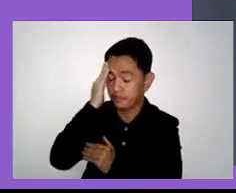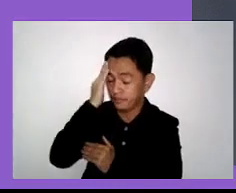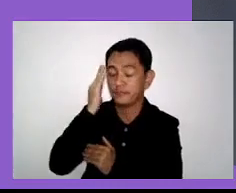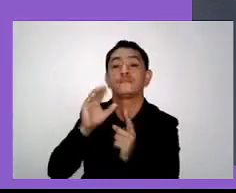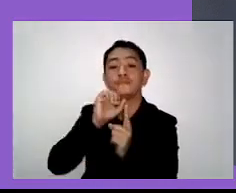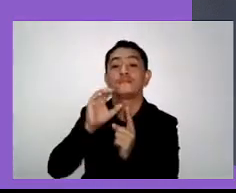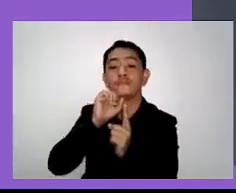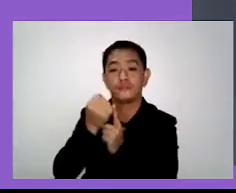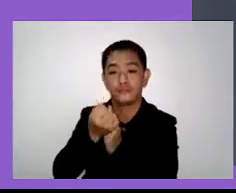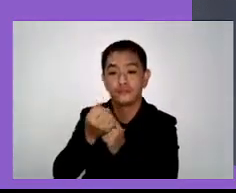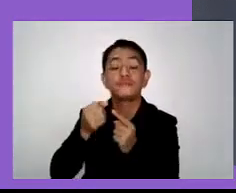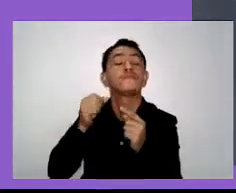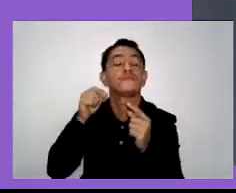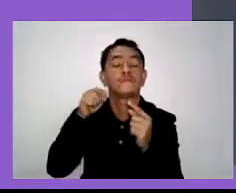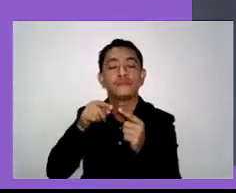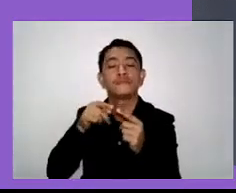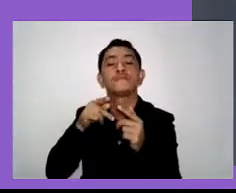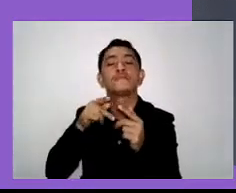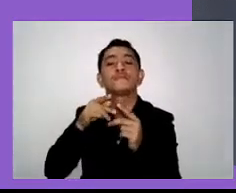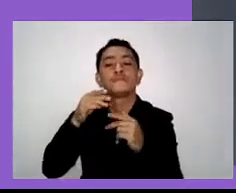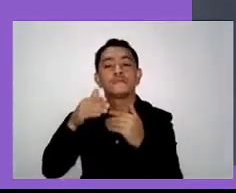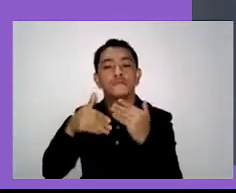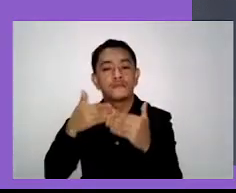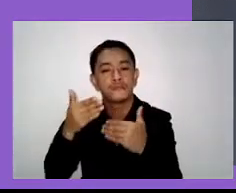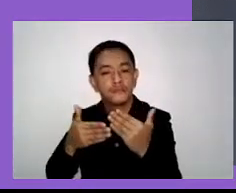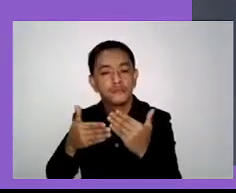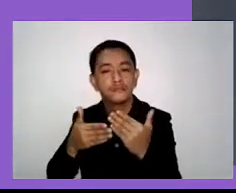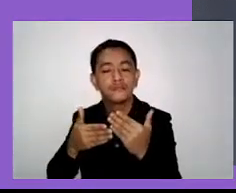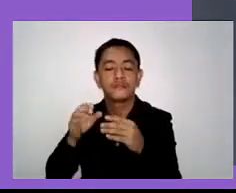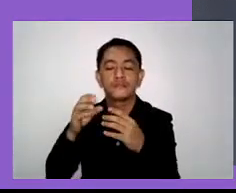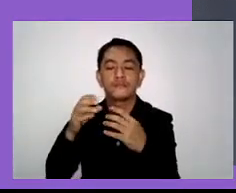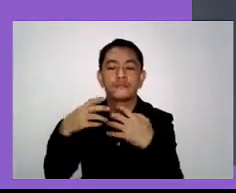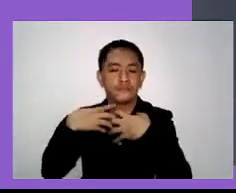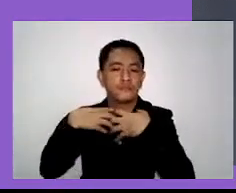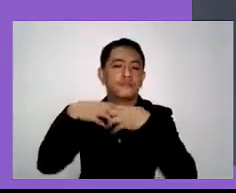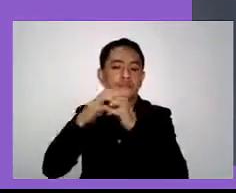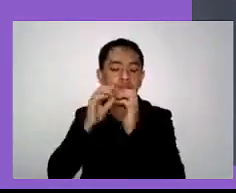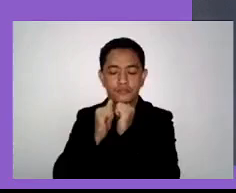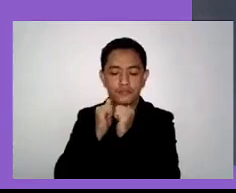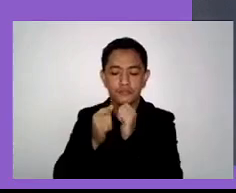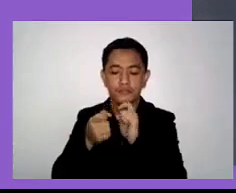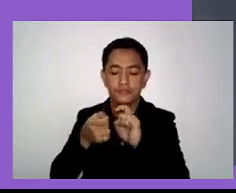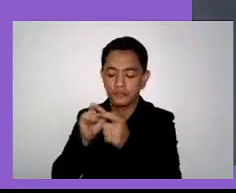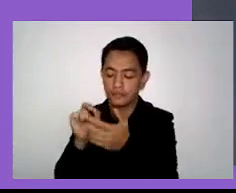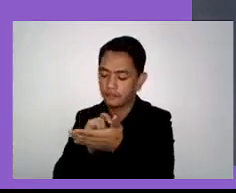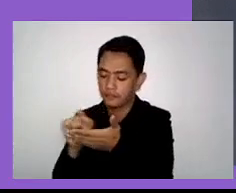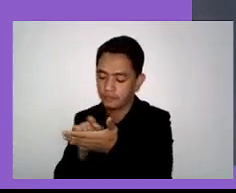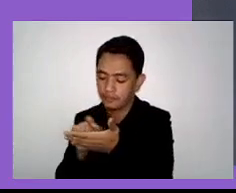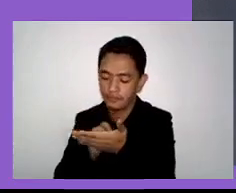factors facilitate the process of constructing meaning from written texts.